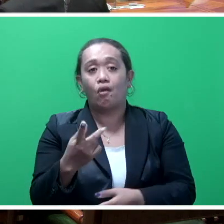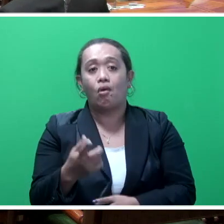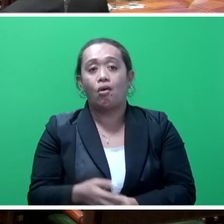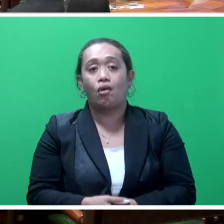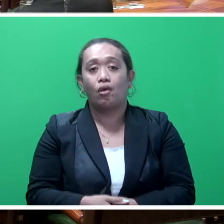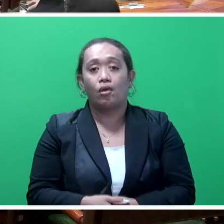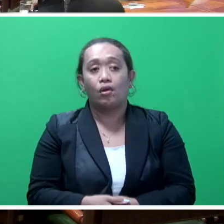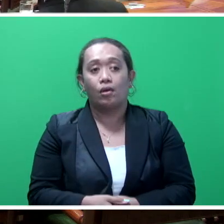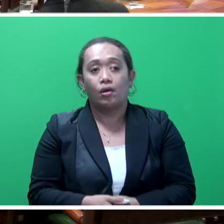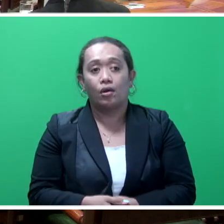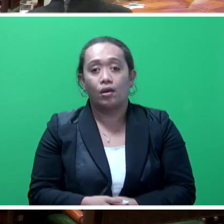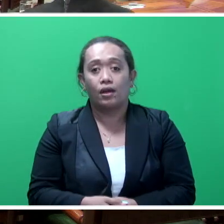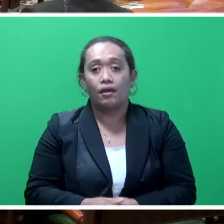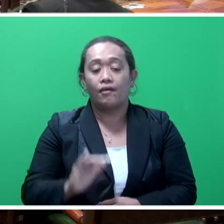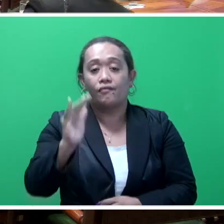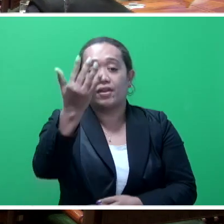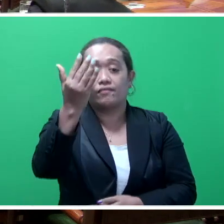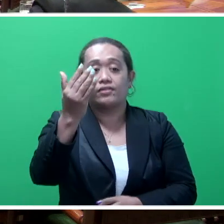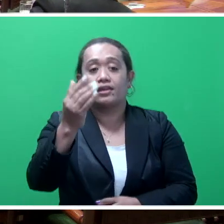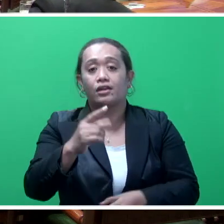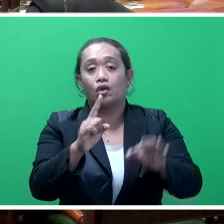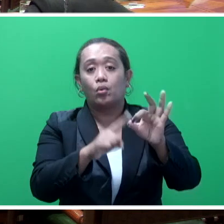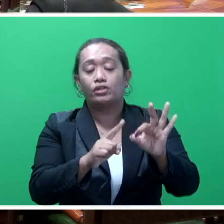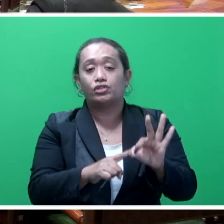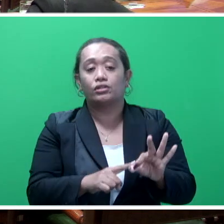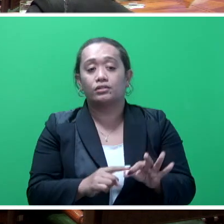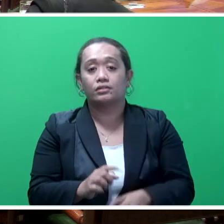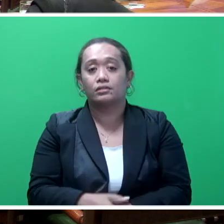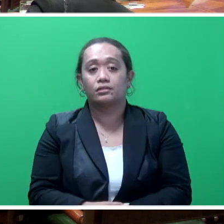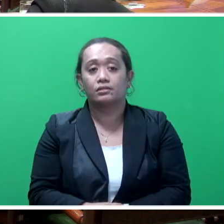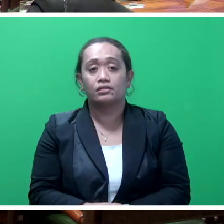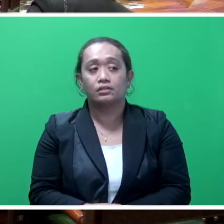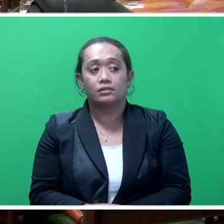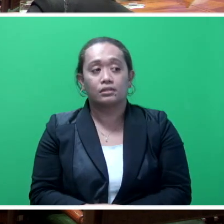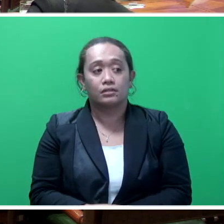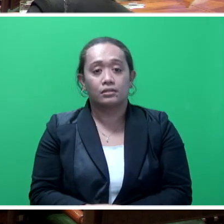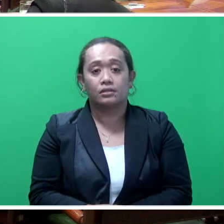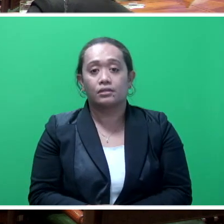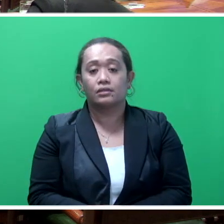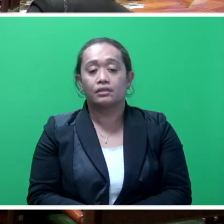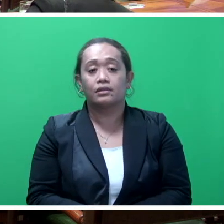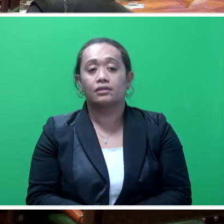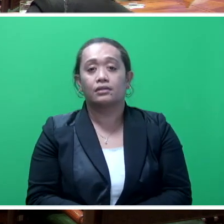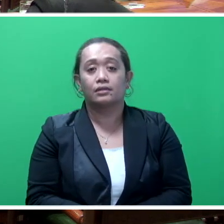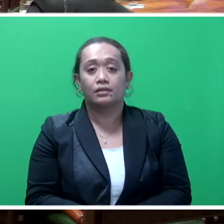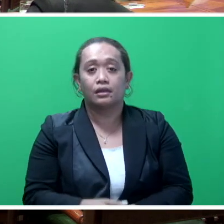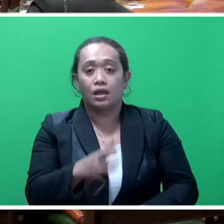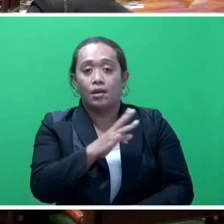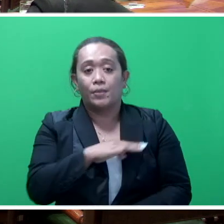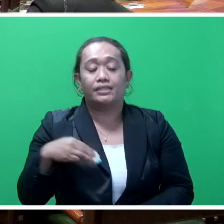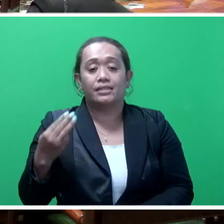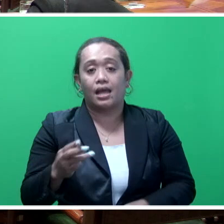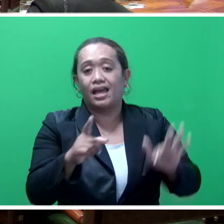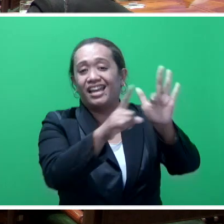for the fifth oral question for today to the Honourable Inosi Kurendrani to ask question